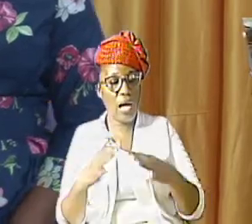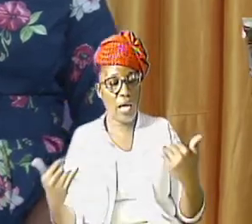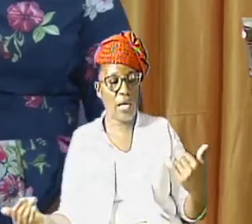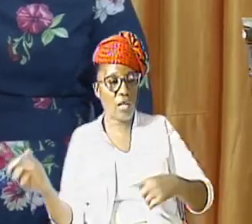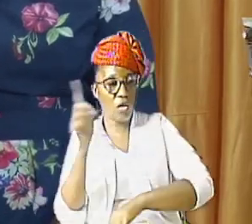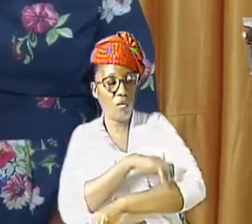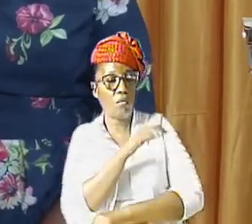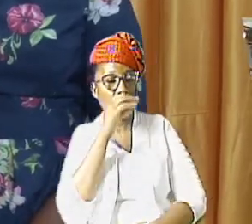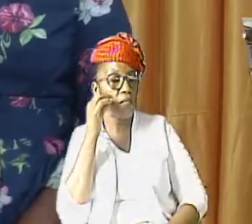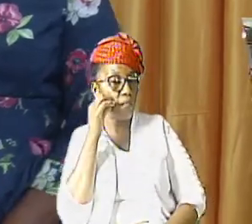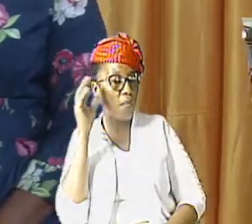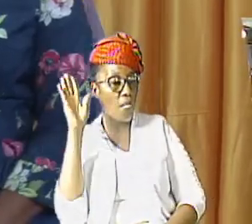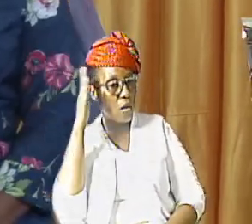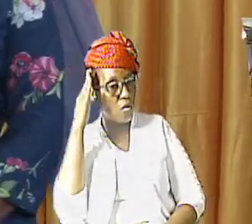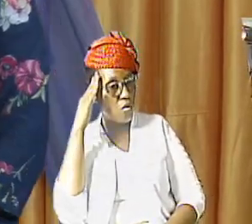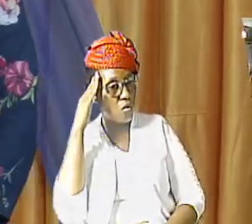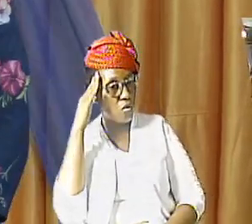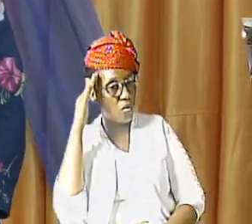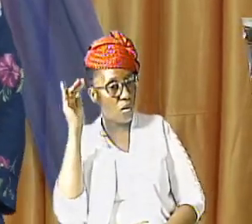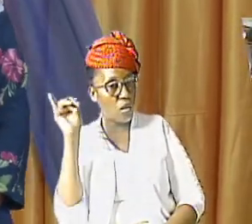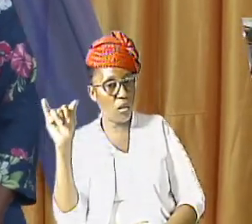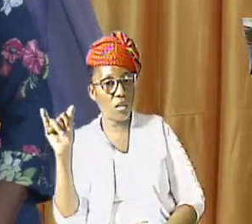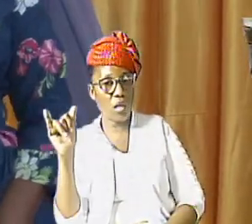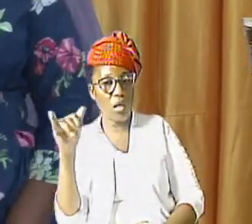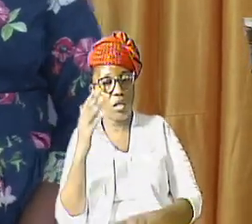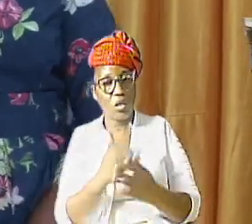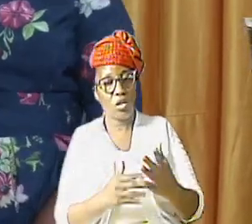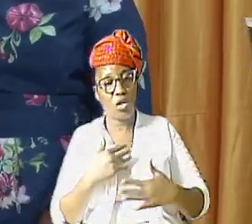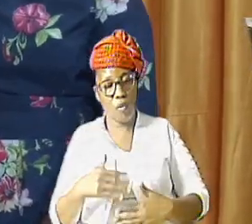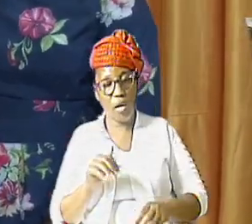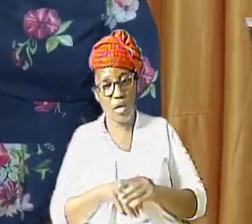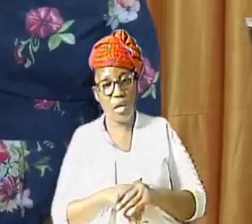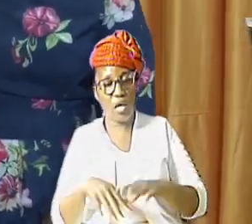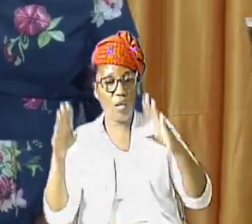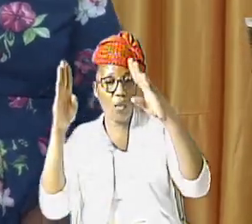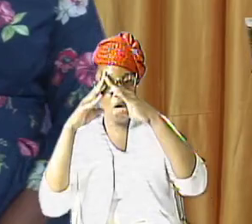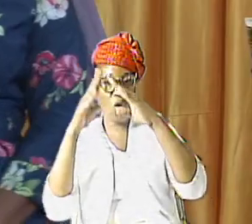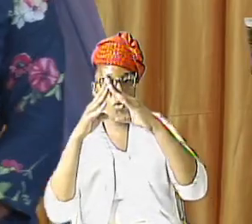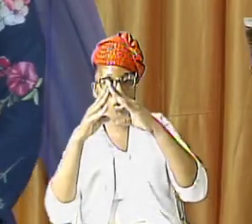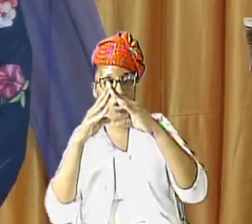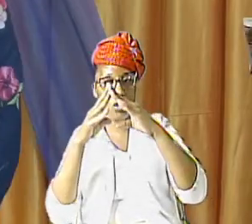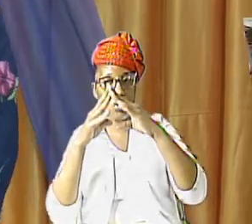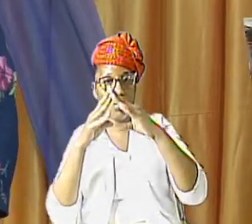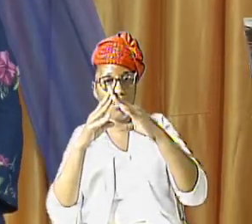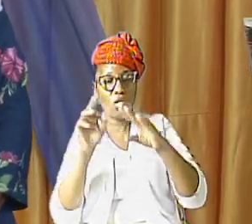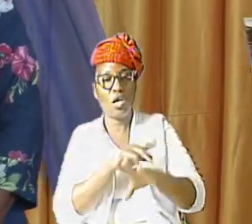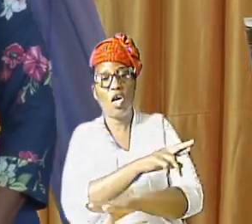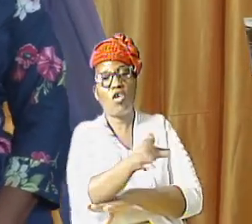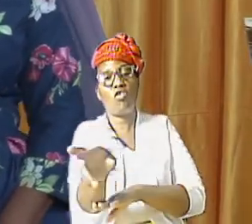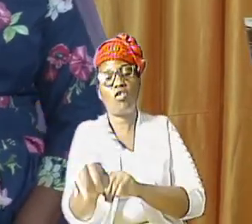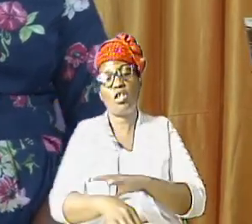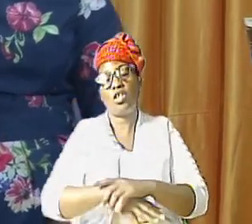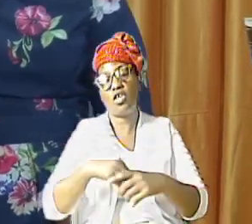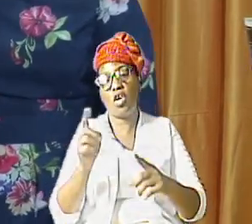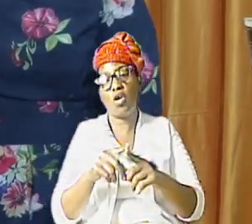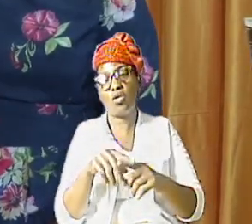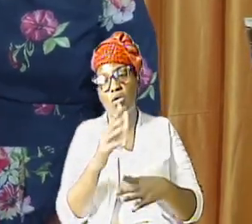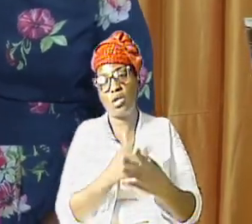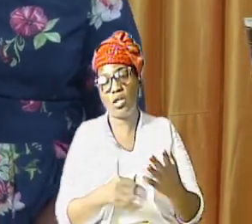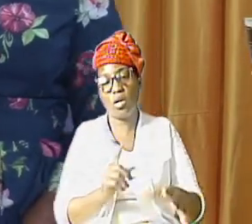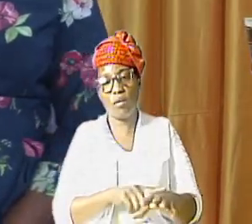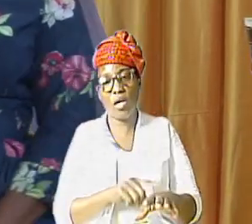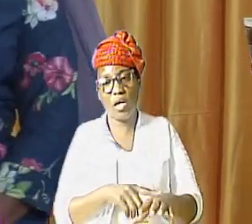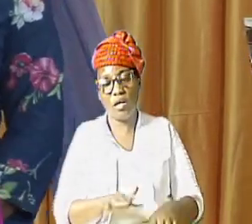fasting, knowing that you have somebody else in the house you can pull on, you know, some days you feel like, you know, me not gonna